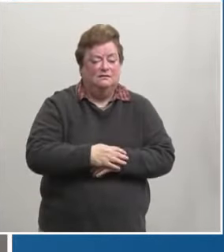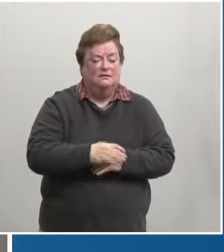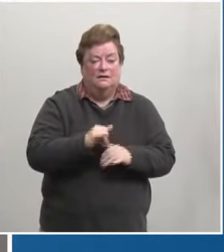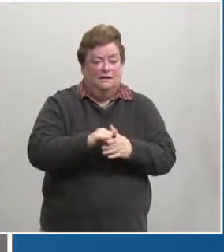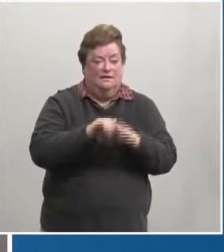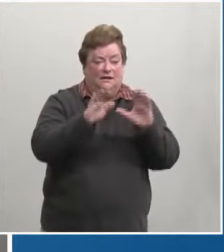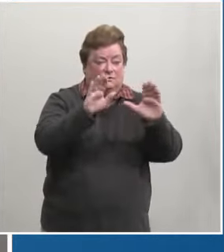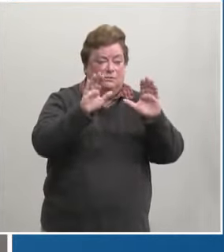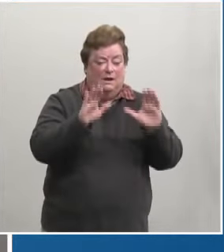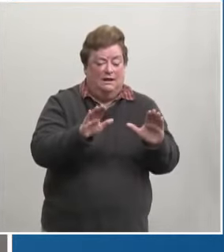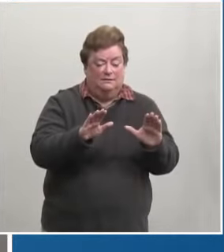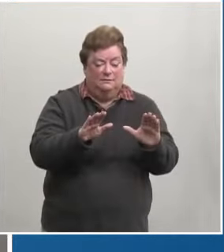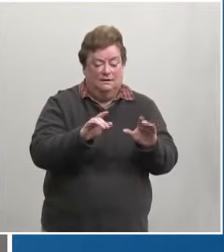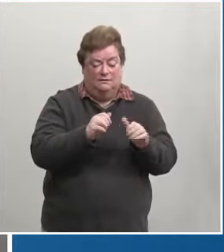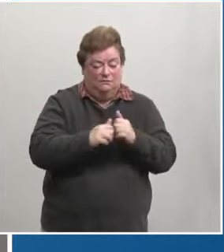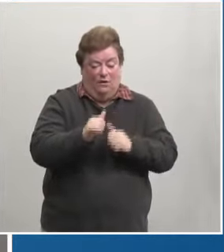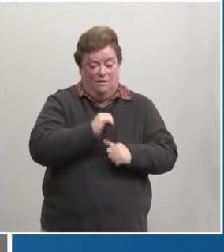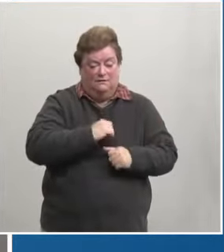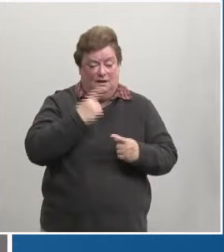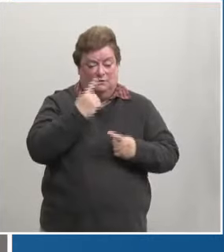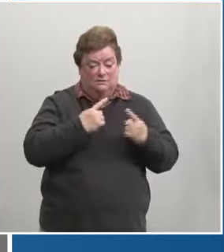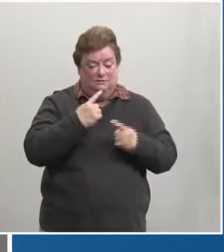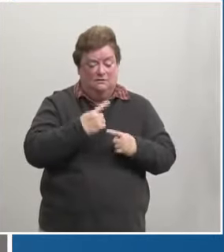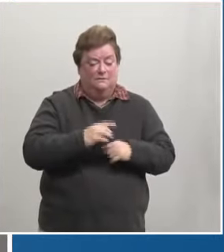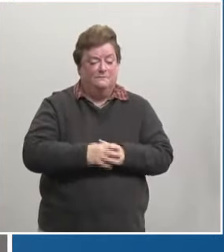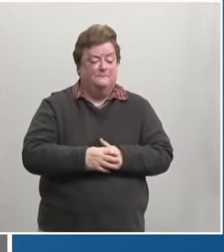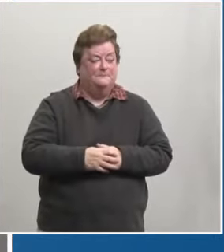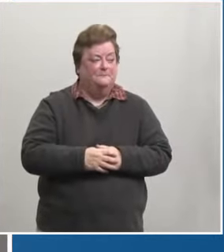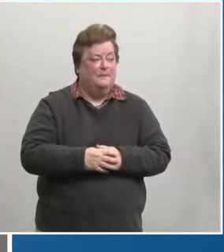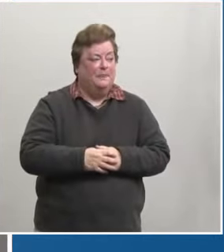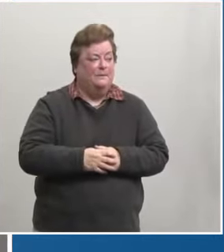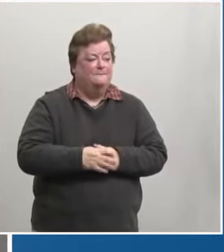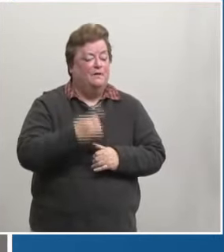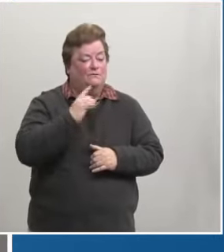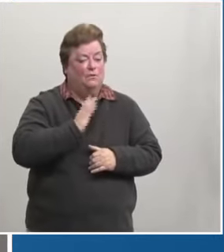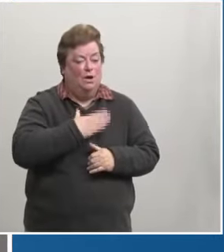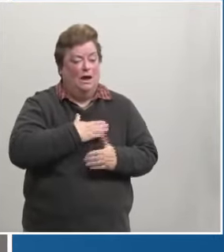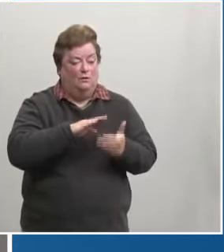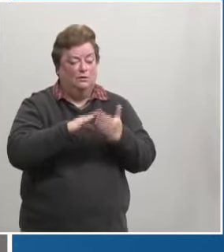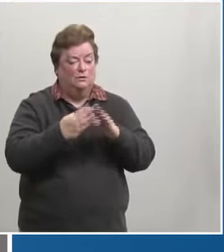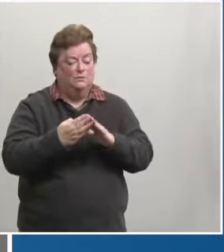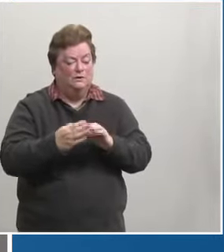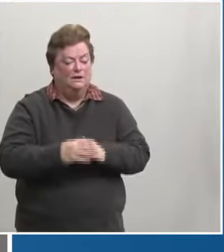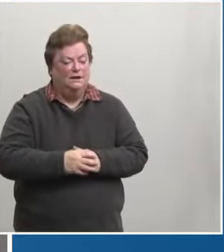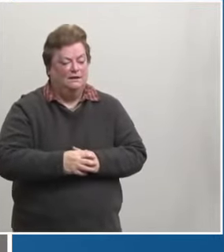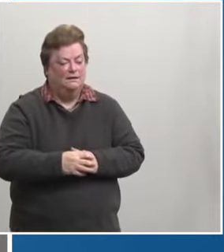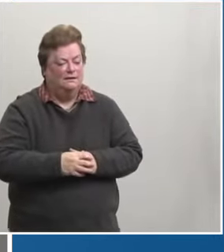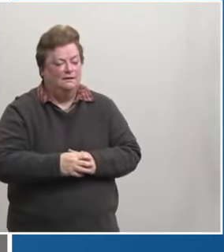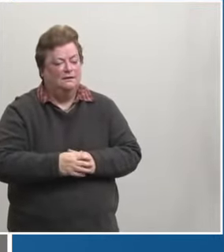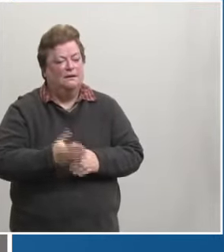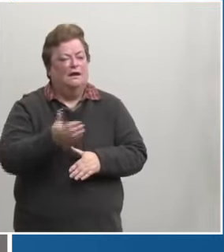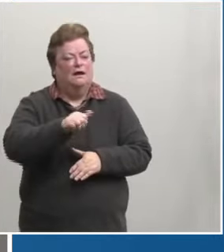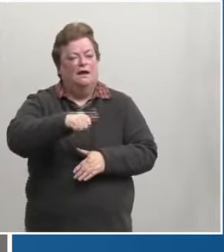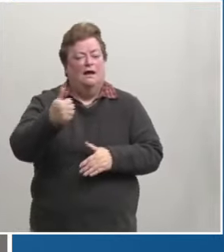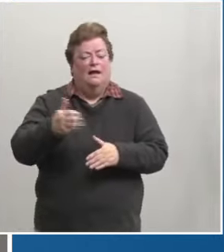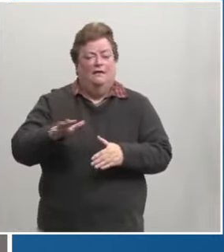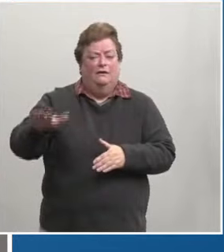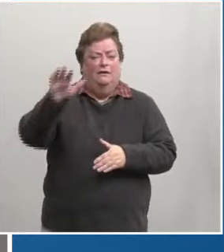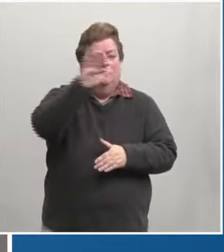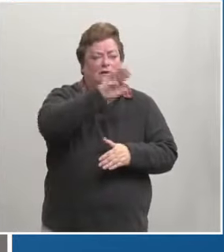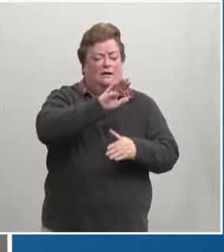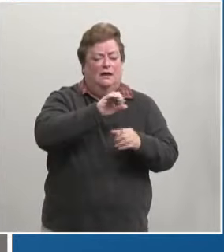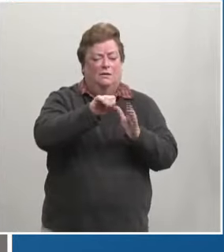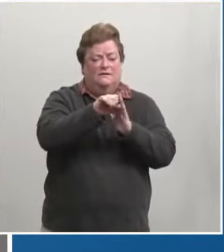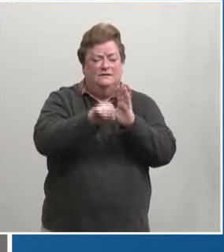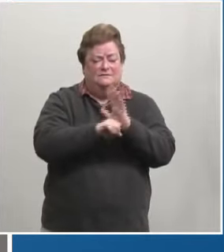fabulous as far as I'm concerned from a public health perspective for our community. In the other parts of the state, the